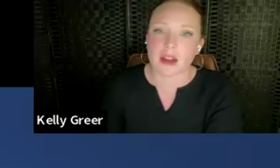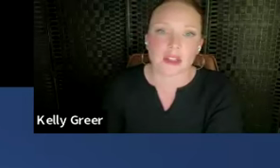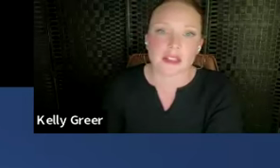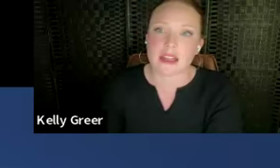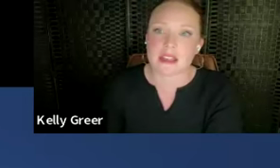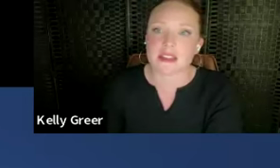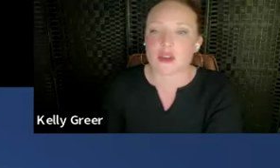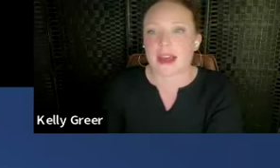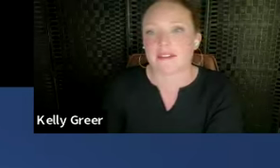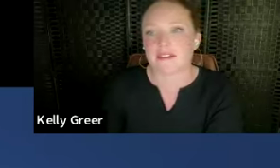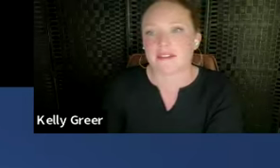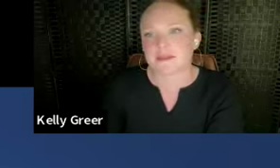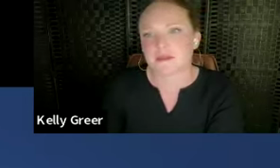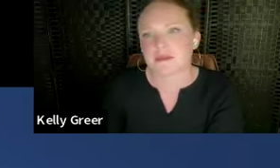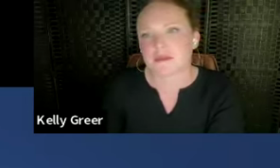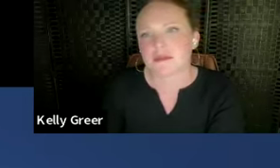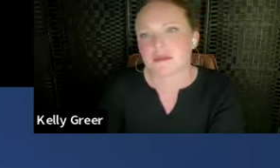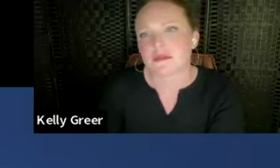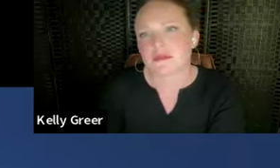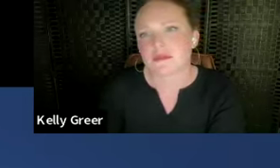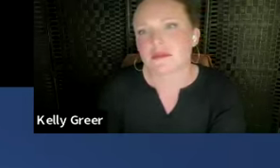to address any needs that you may have.